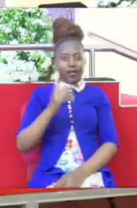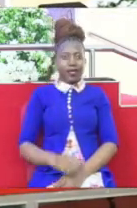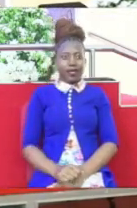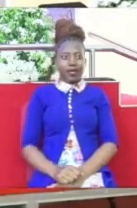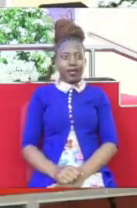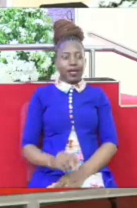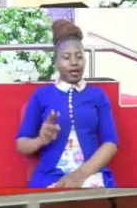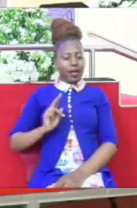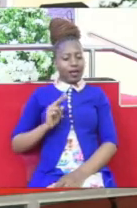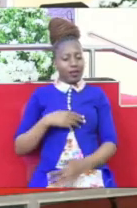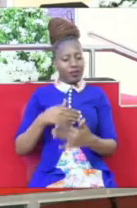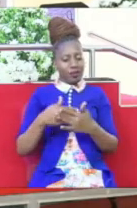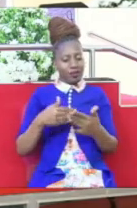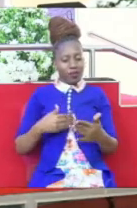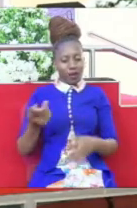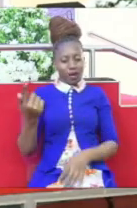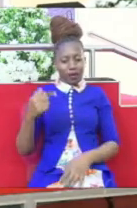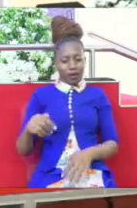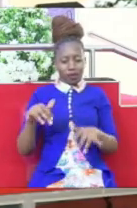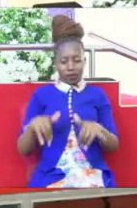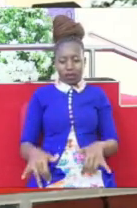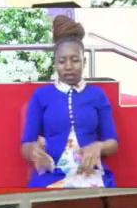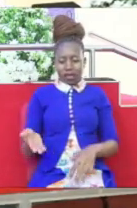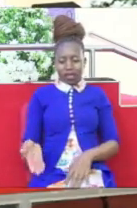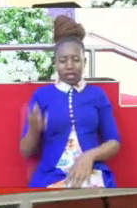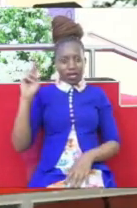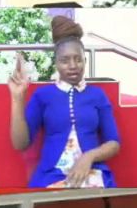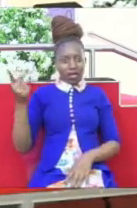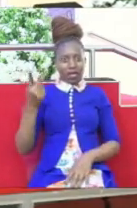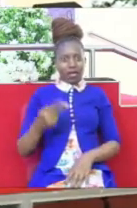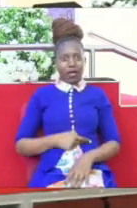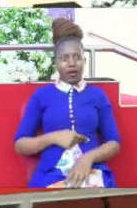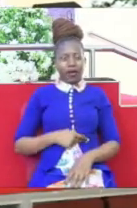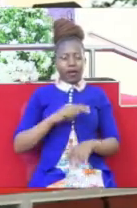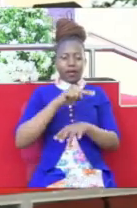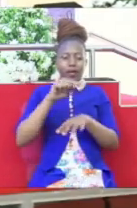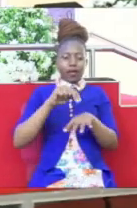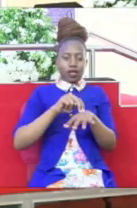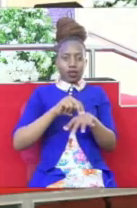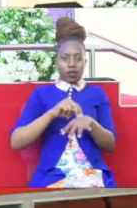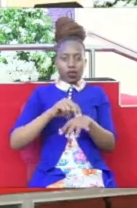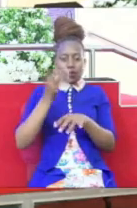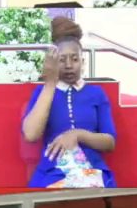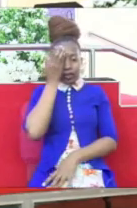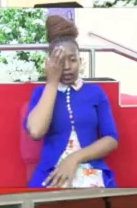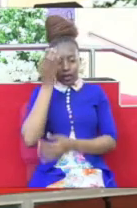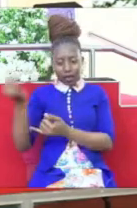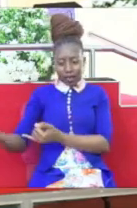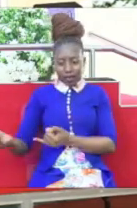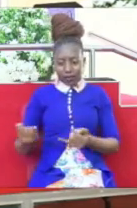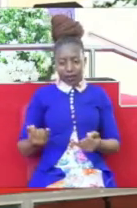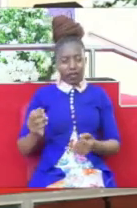kuishi hapa, we had been invited by the nation of Israel, tulikuwa tumealikwa pale taifa la Israeli, to return to